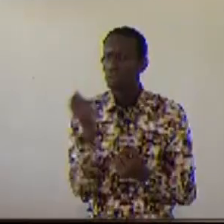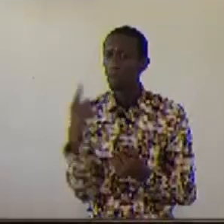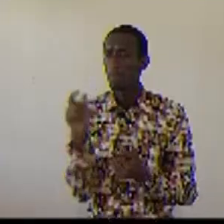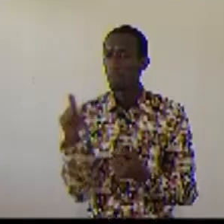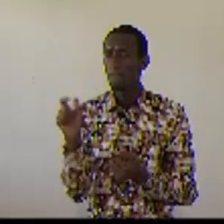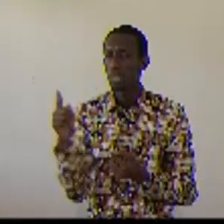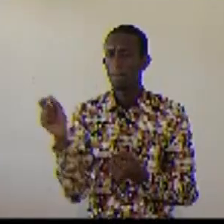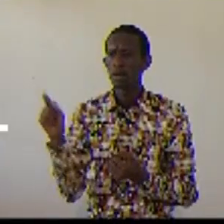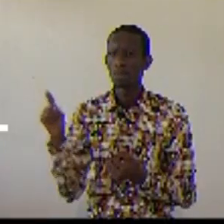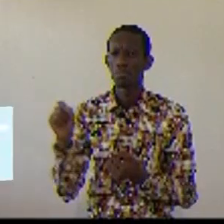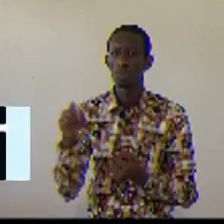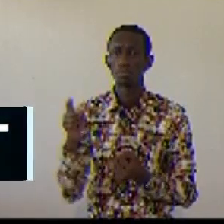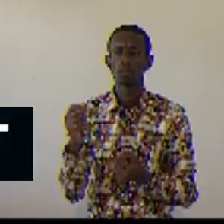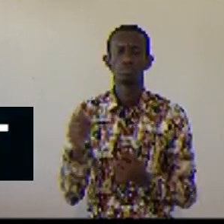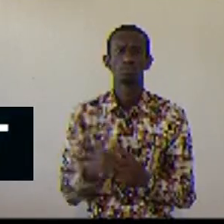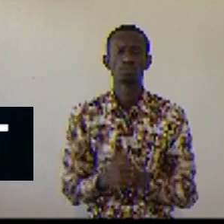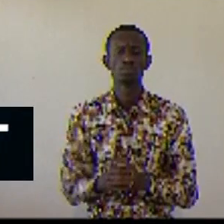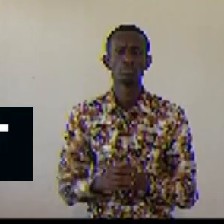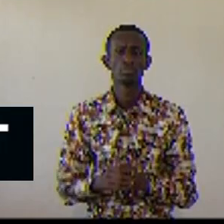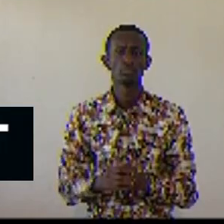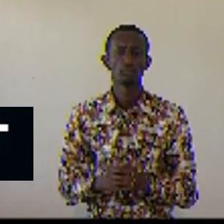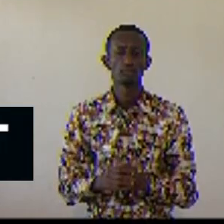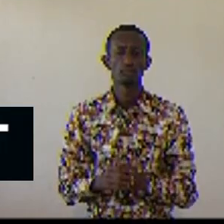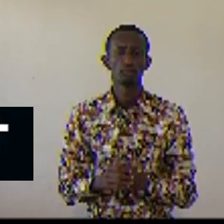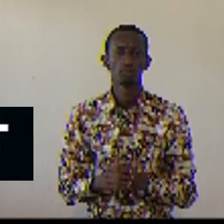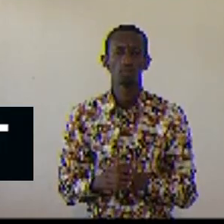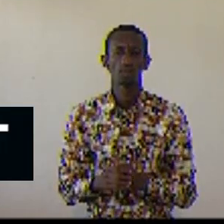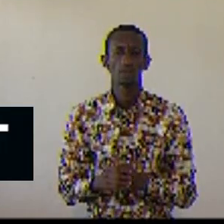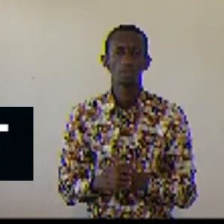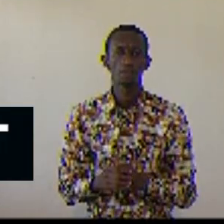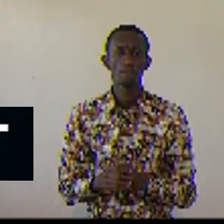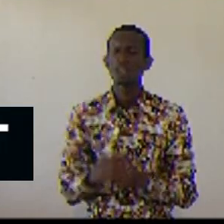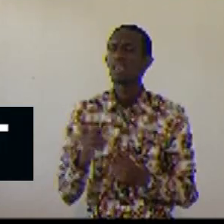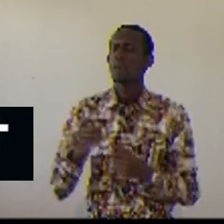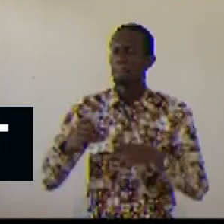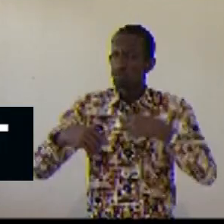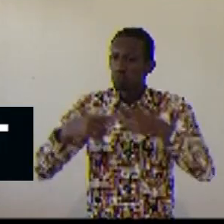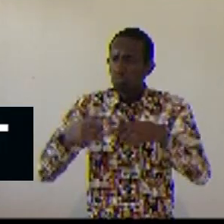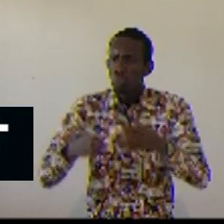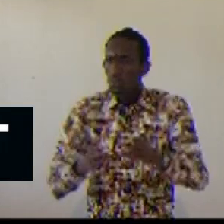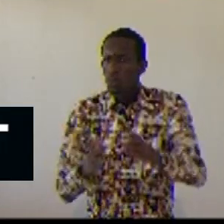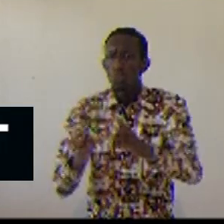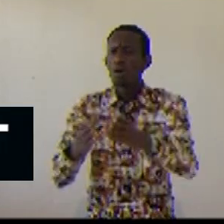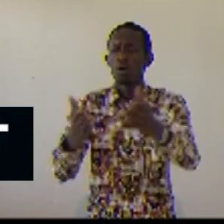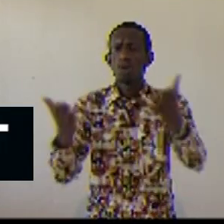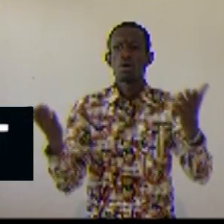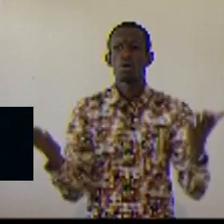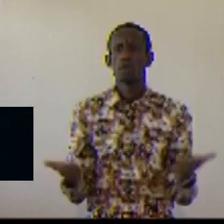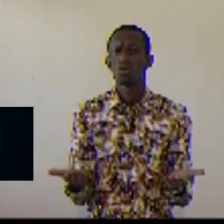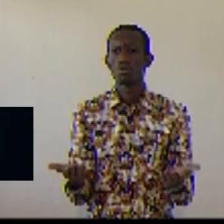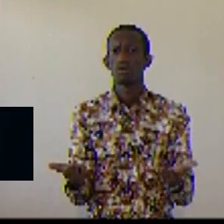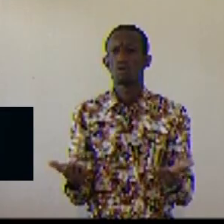conditions may accelerate the process of rusting? So rusting is a process that takes